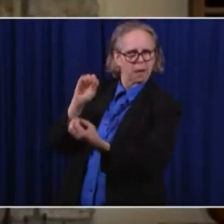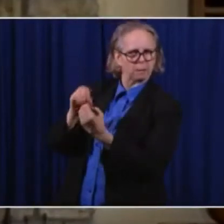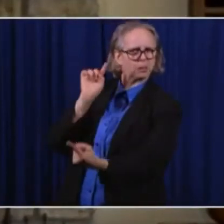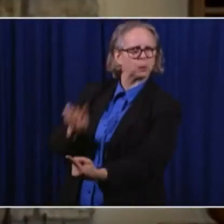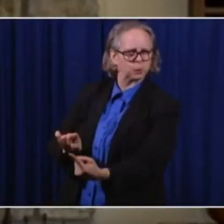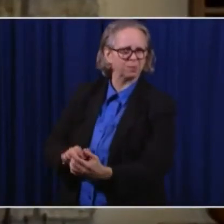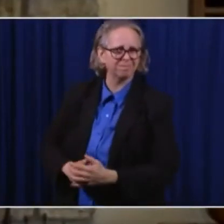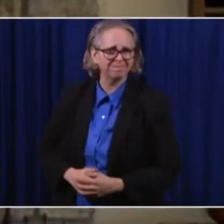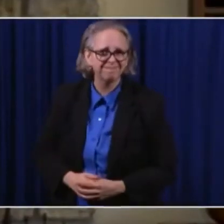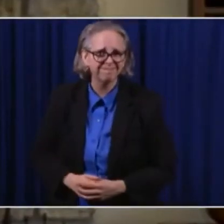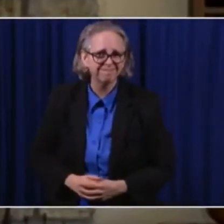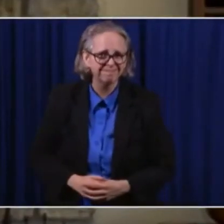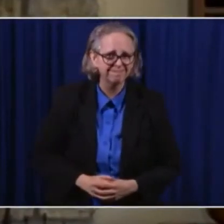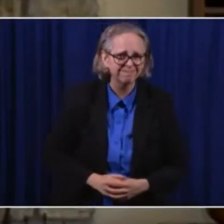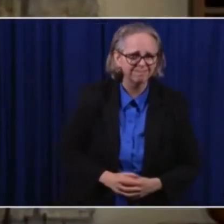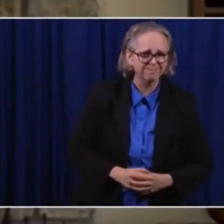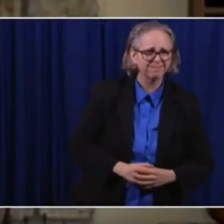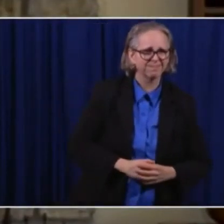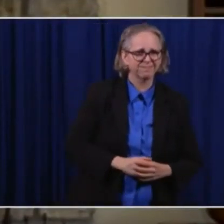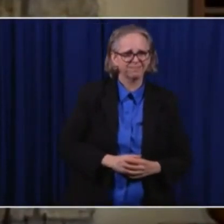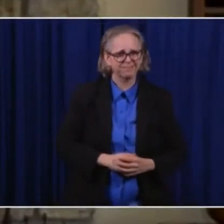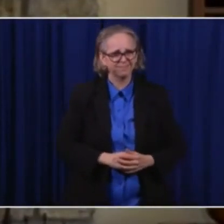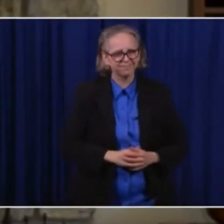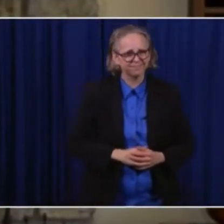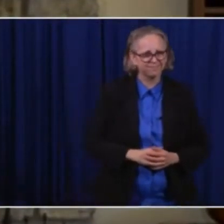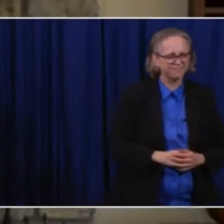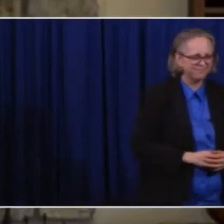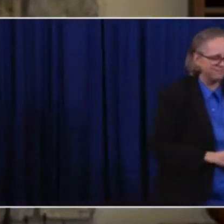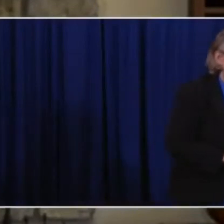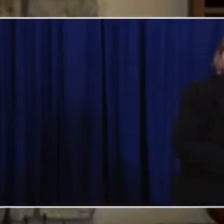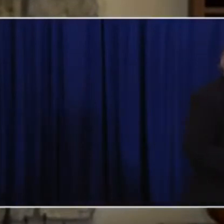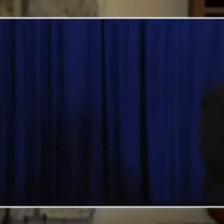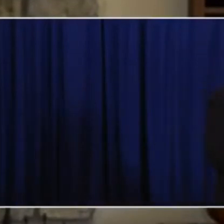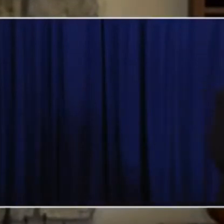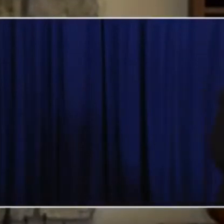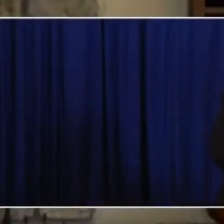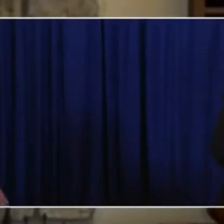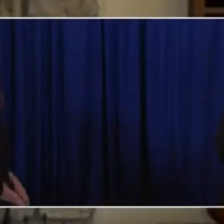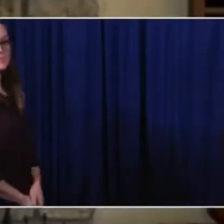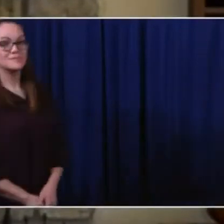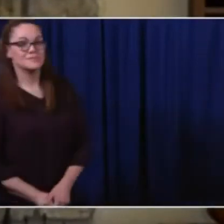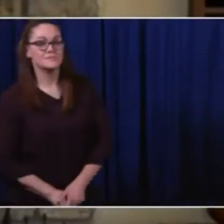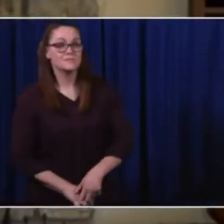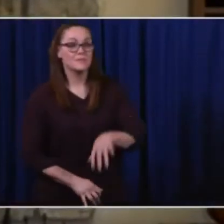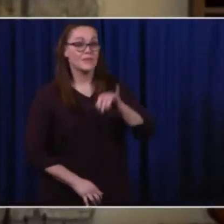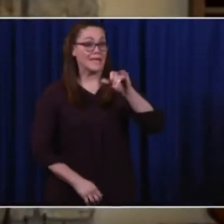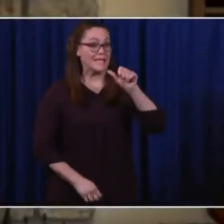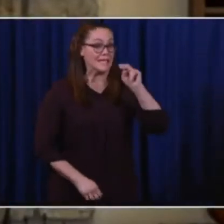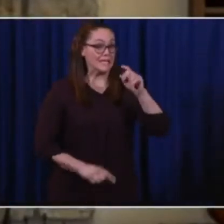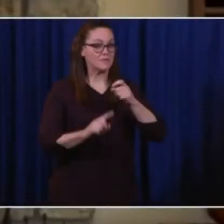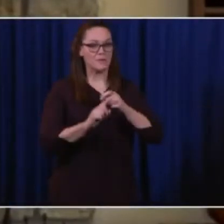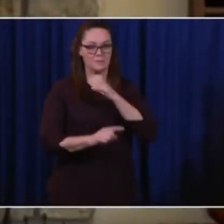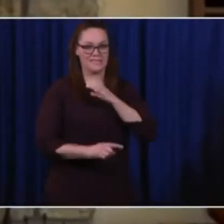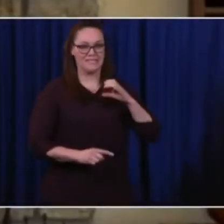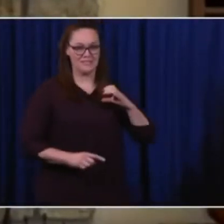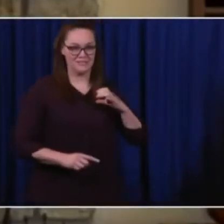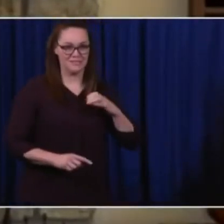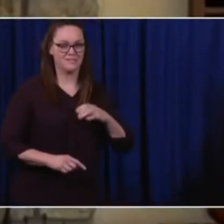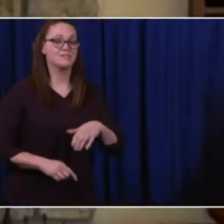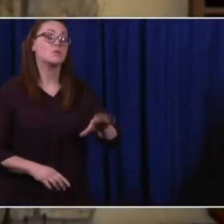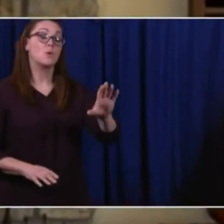Next question is from Ian Cross at WEWS in Cleveland. Hi, good afternoon. Thank you, Governor. I have a